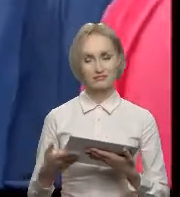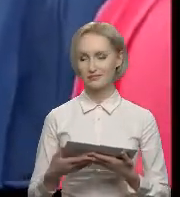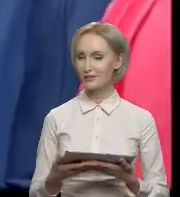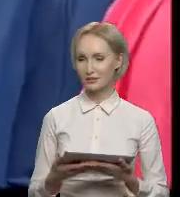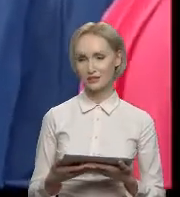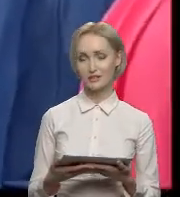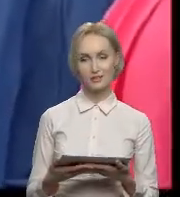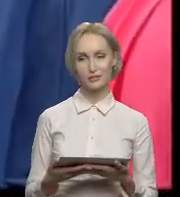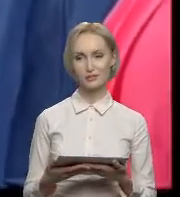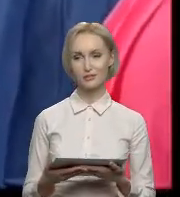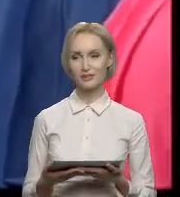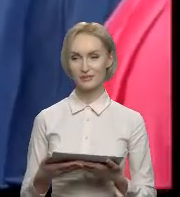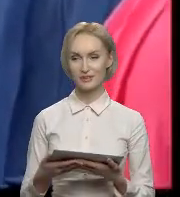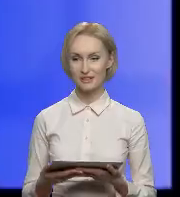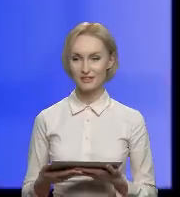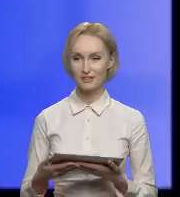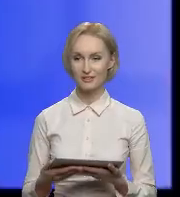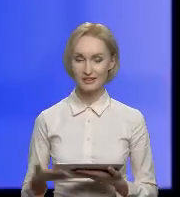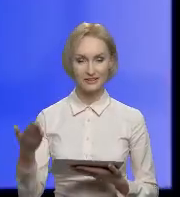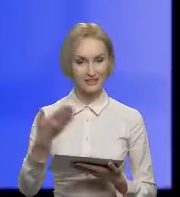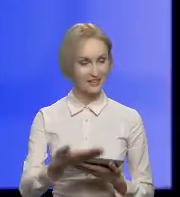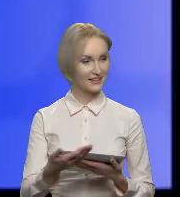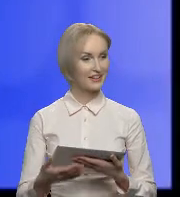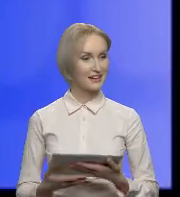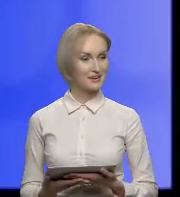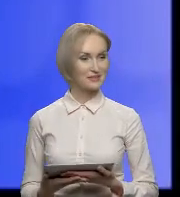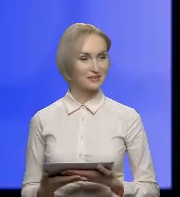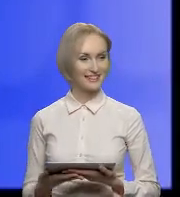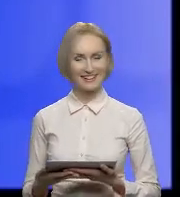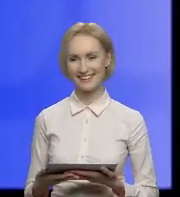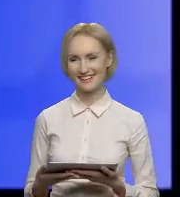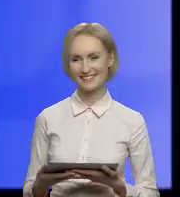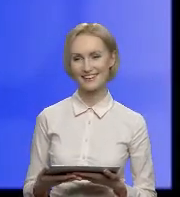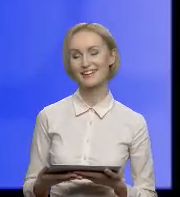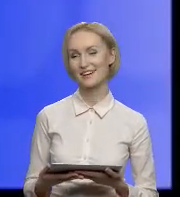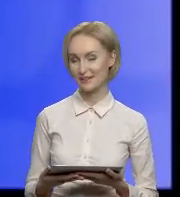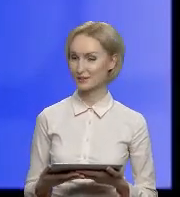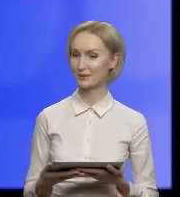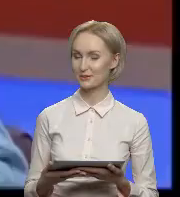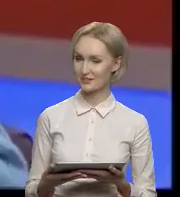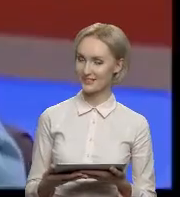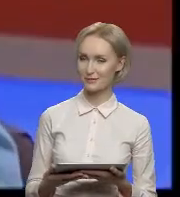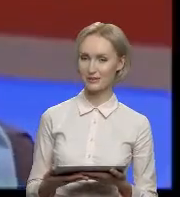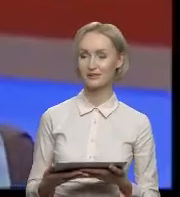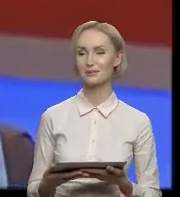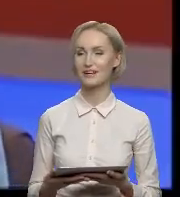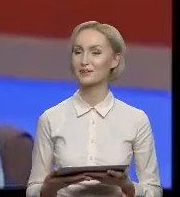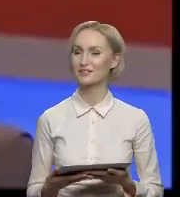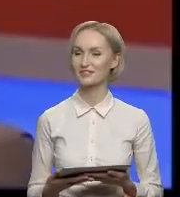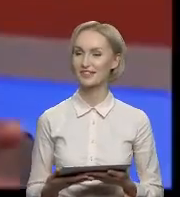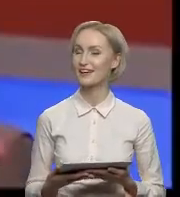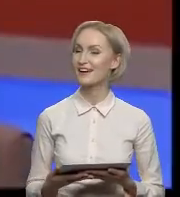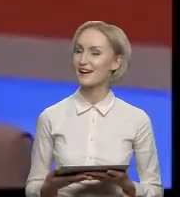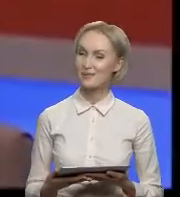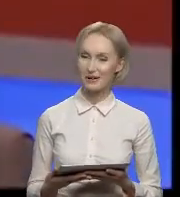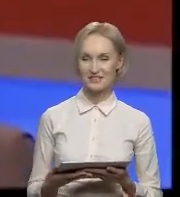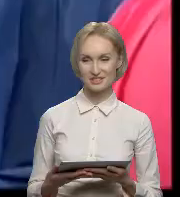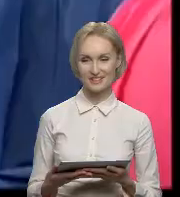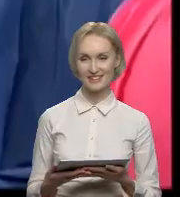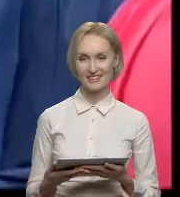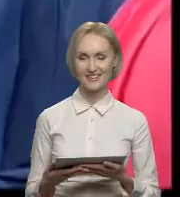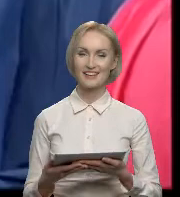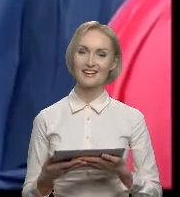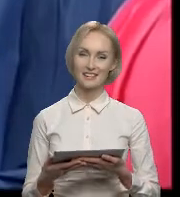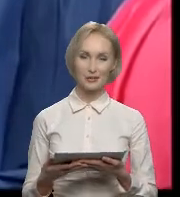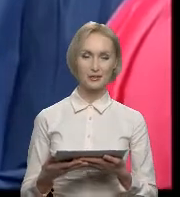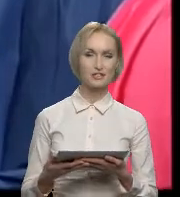And your first thing is to protect them. You can't have them living out in tents, bro. I know, but. Okay. So you got to step up. And guess what? What that baby needs